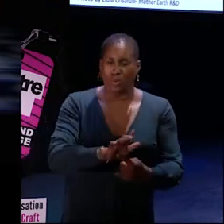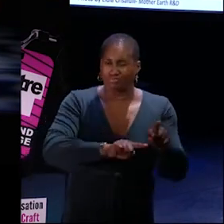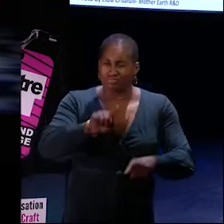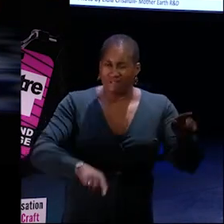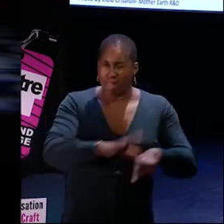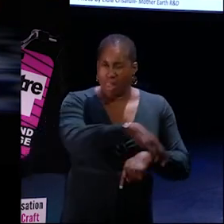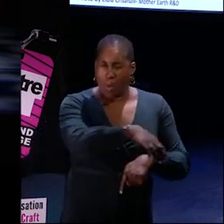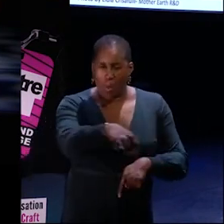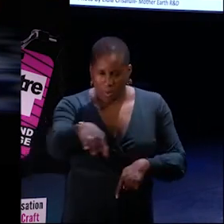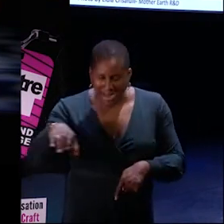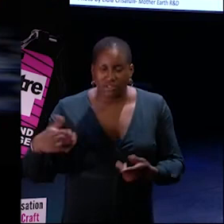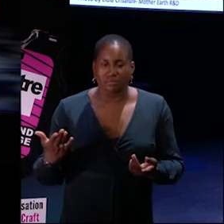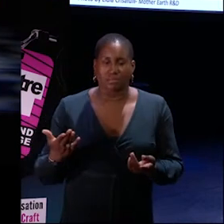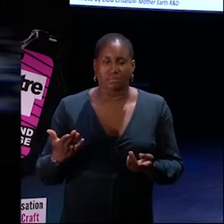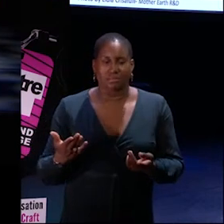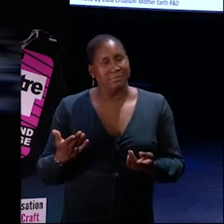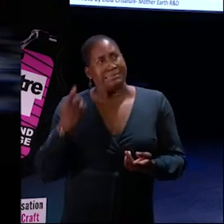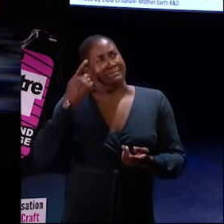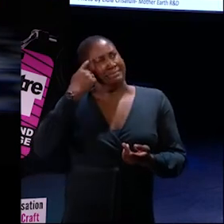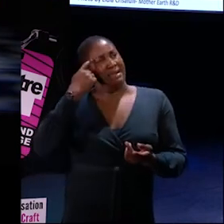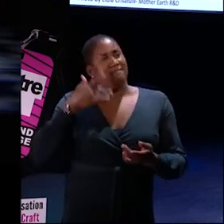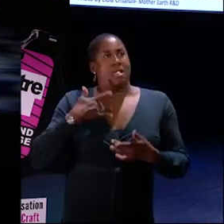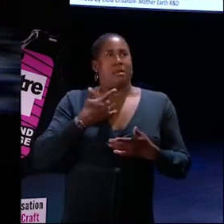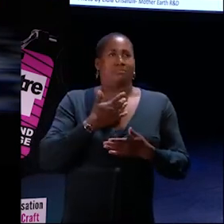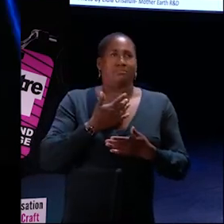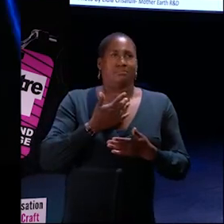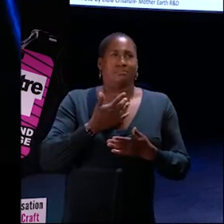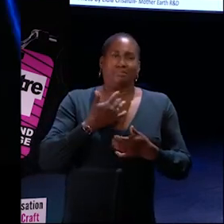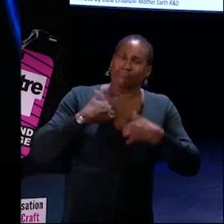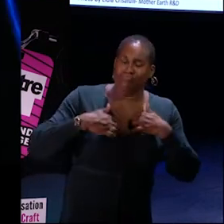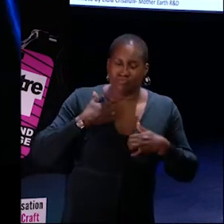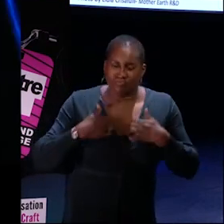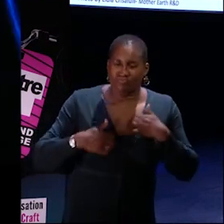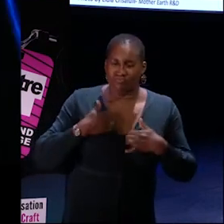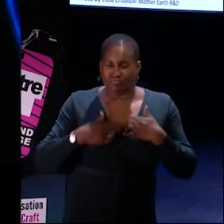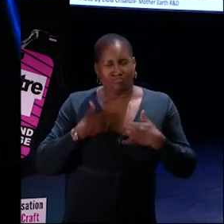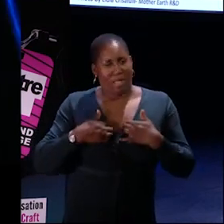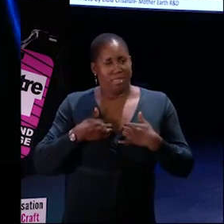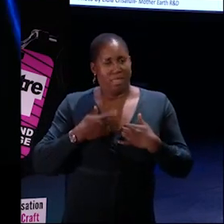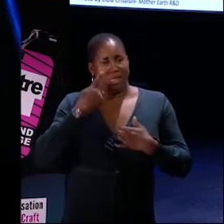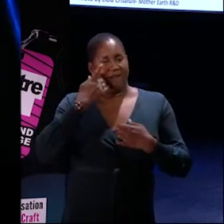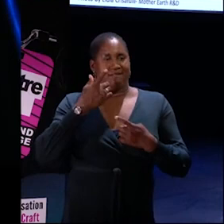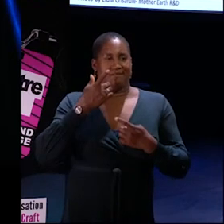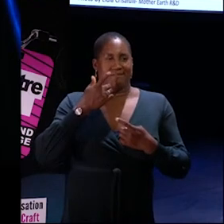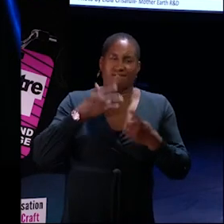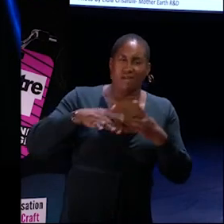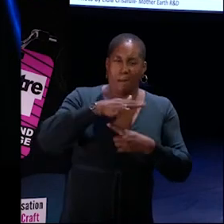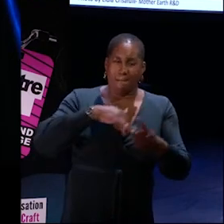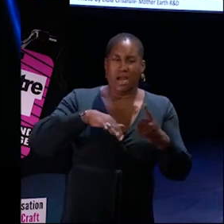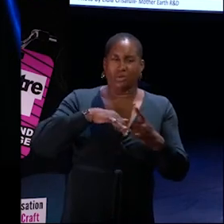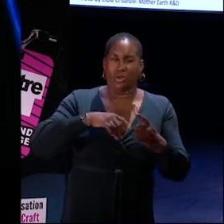partly because I thought it could be an interesting experiment in environmental sustainable